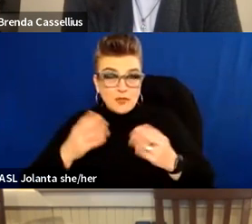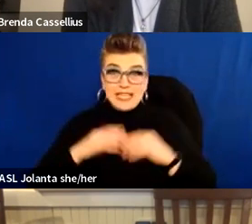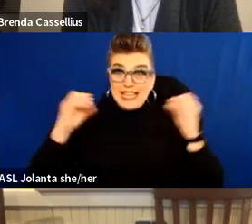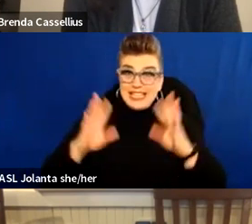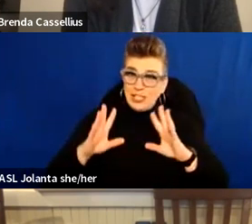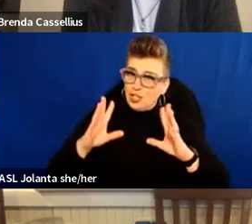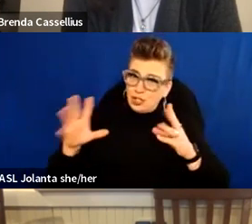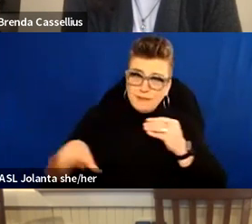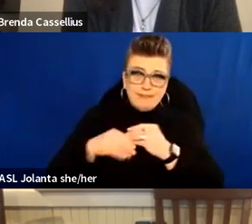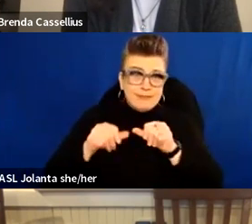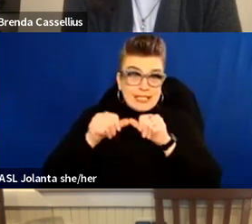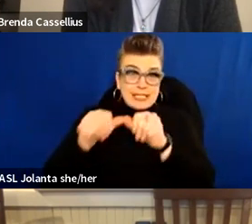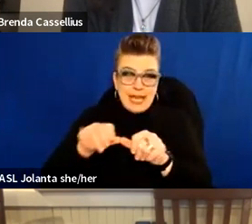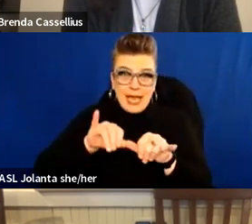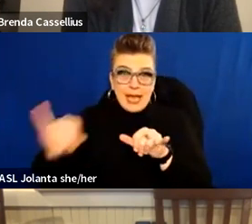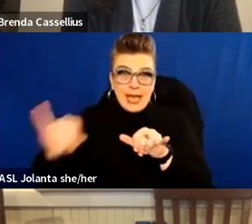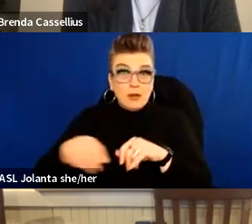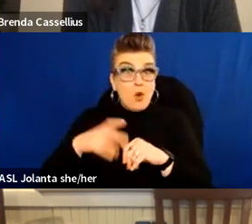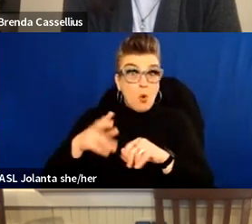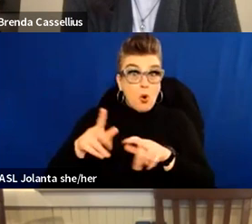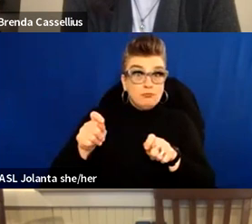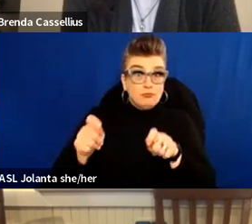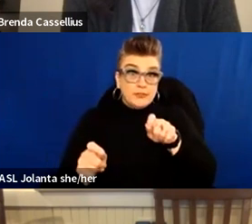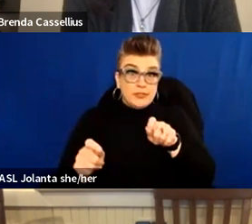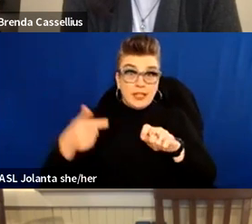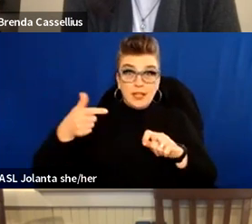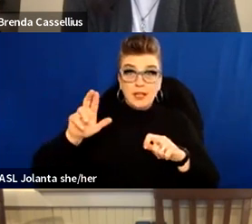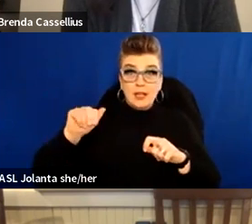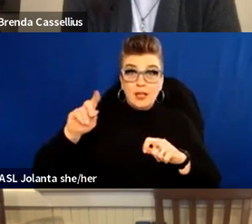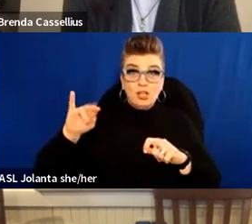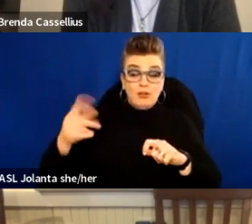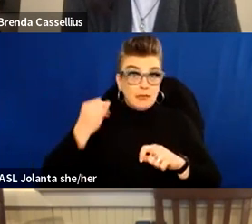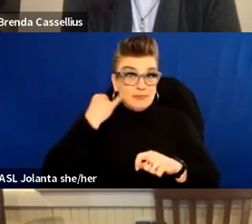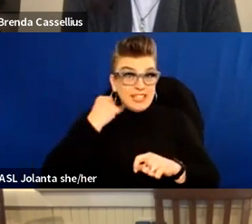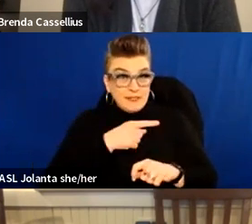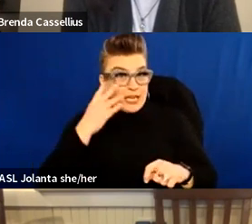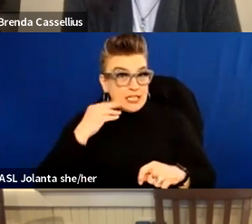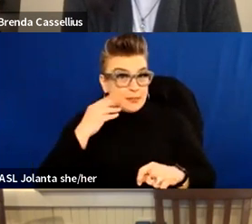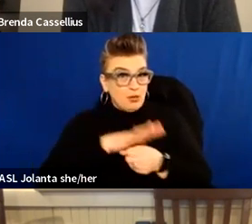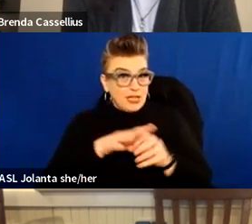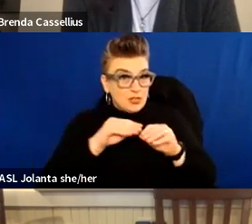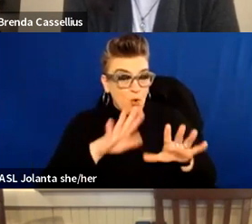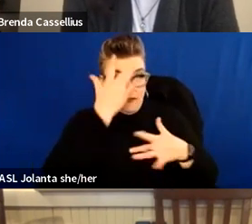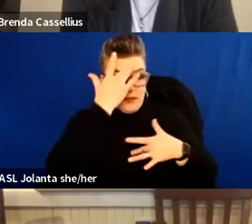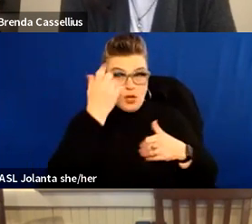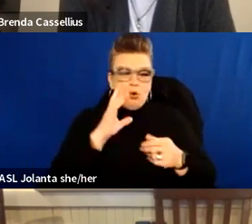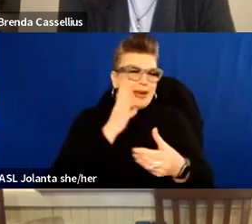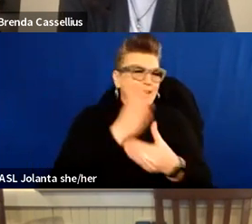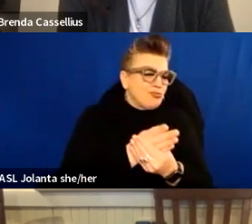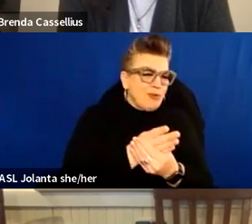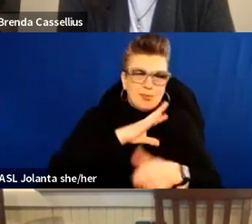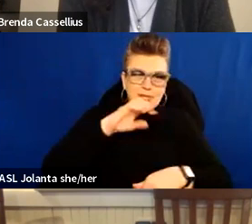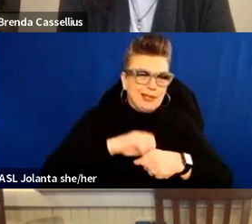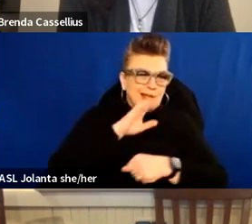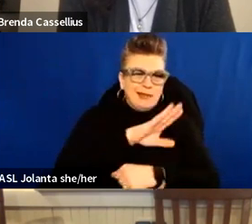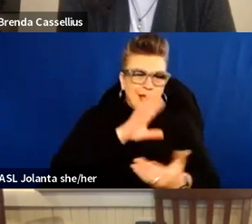even shifting of grading practices to give kids more time if they've experienced covid or had some interruption in their learning